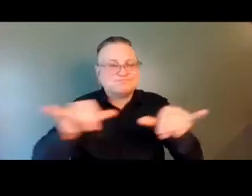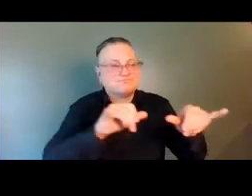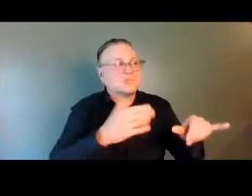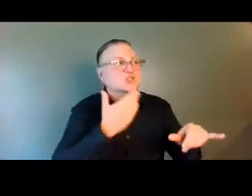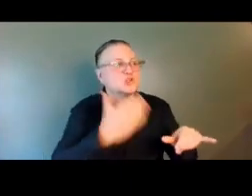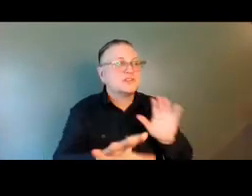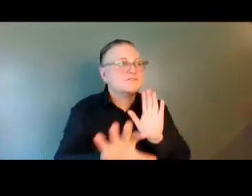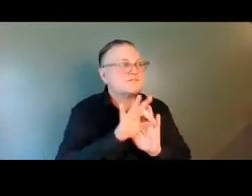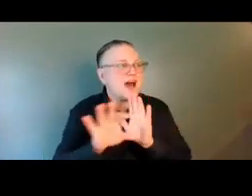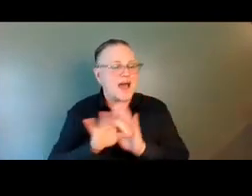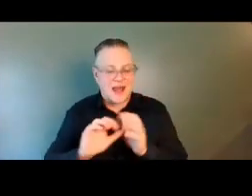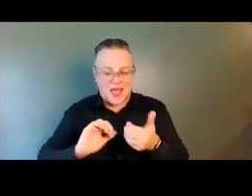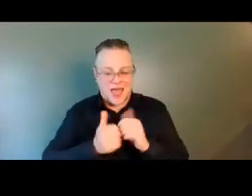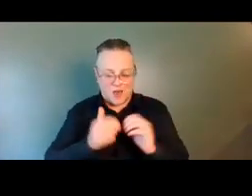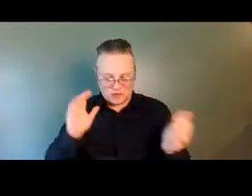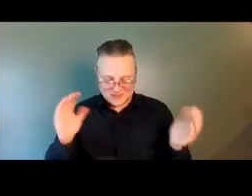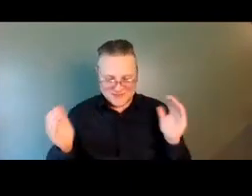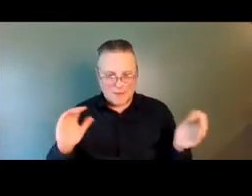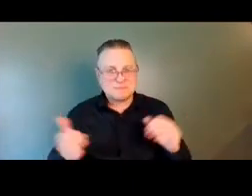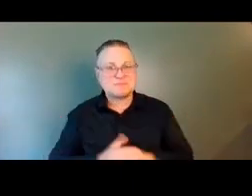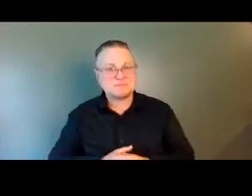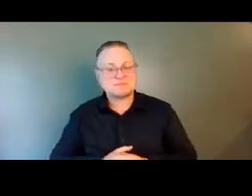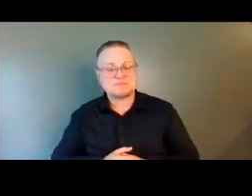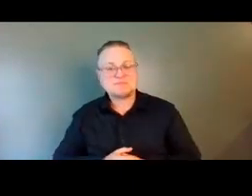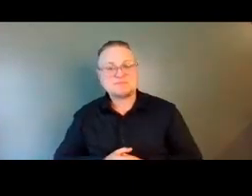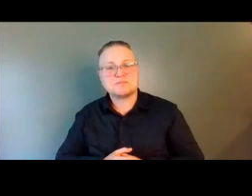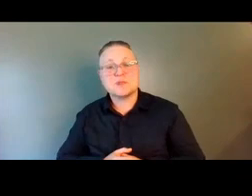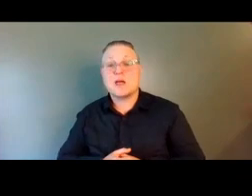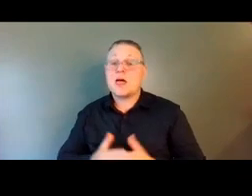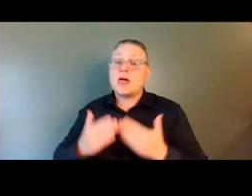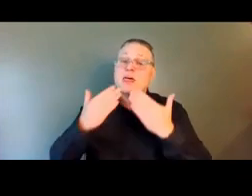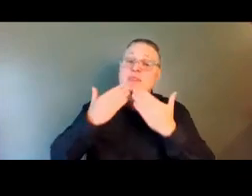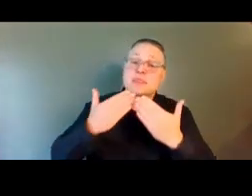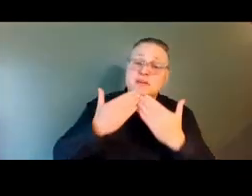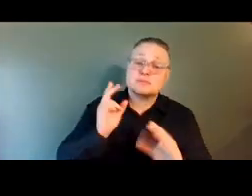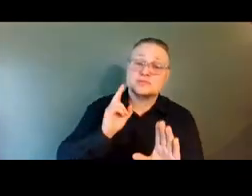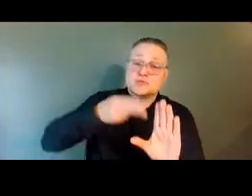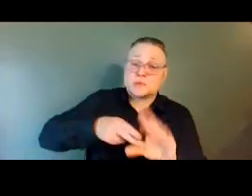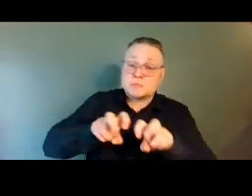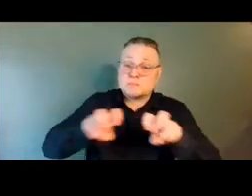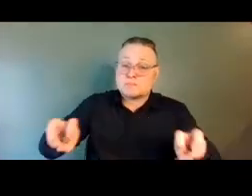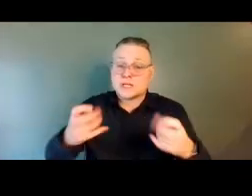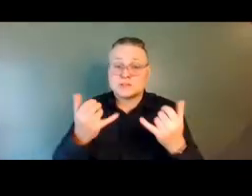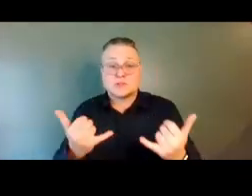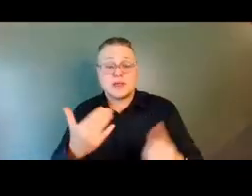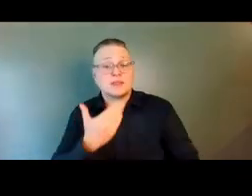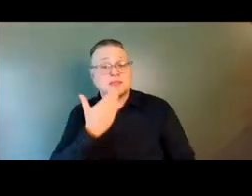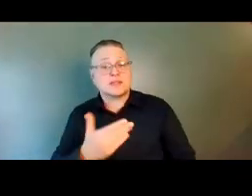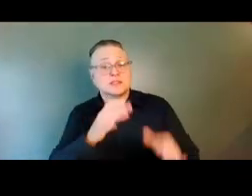as panelists for joining us today and taking part in this discussion. I also want to thank our